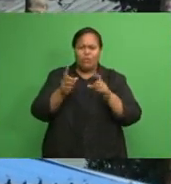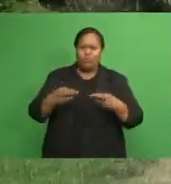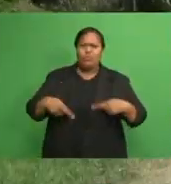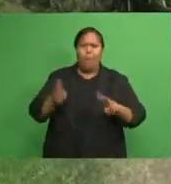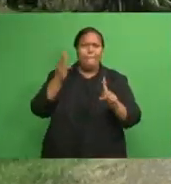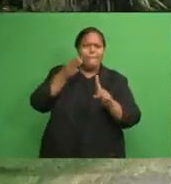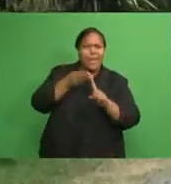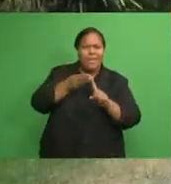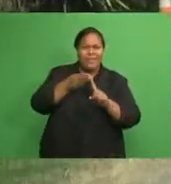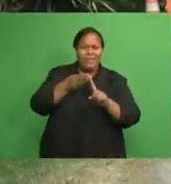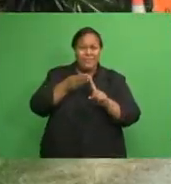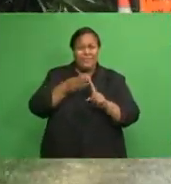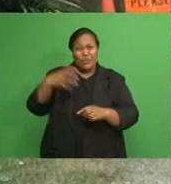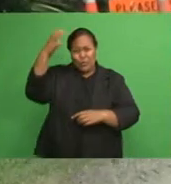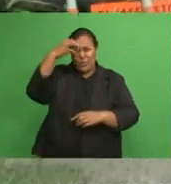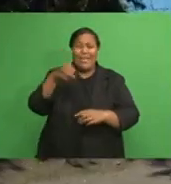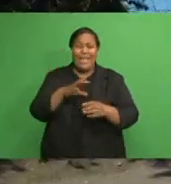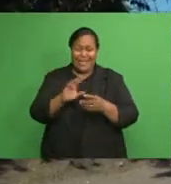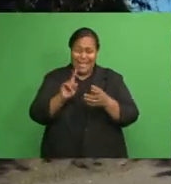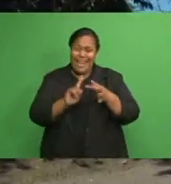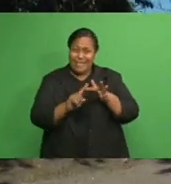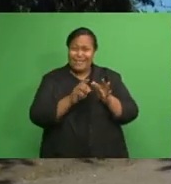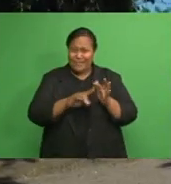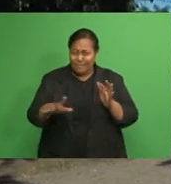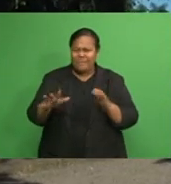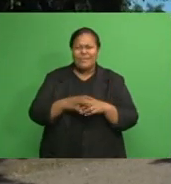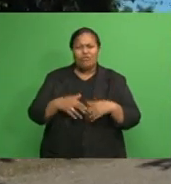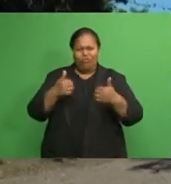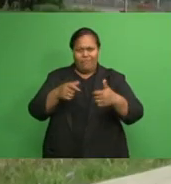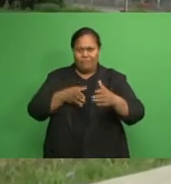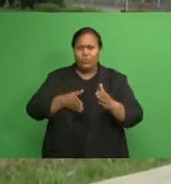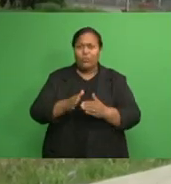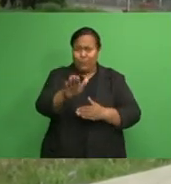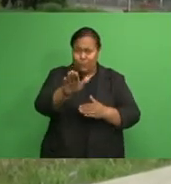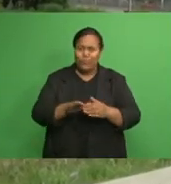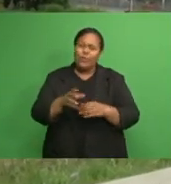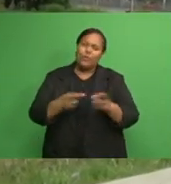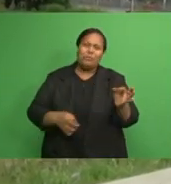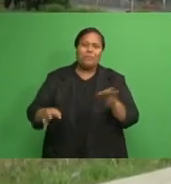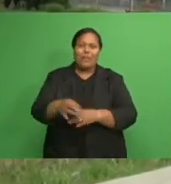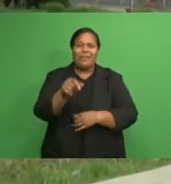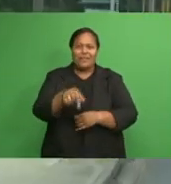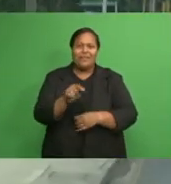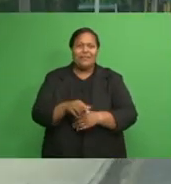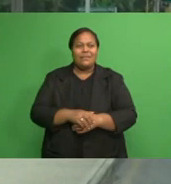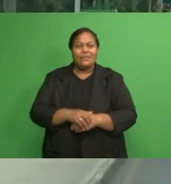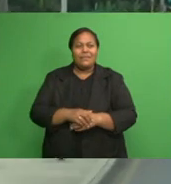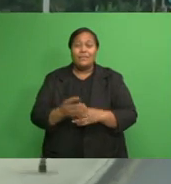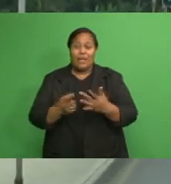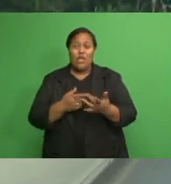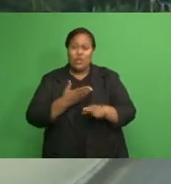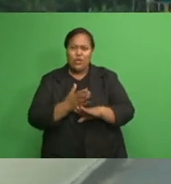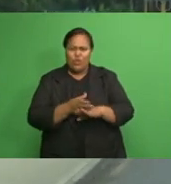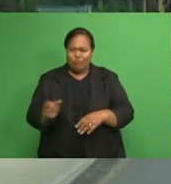Queen Elizabeth Drive replacing the Nasese Bridge. The FRA will also undertake some less obvious projects such as new footpaths